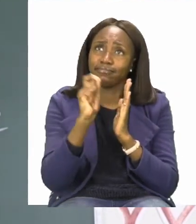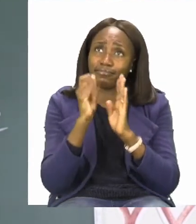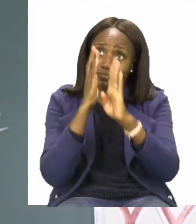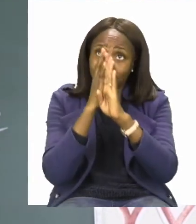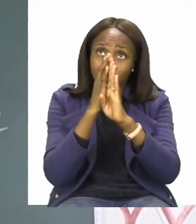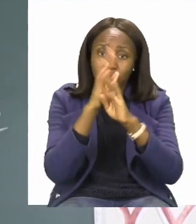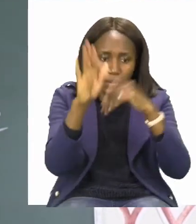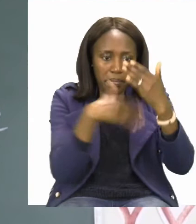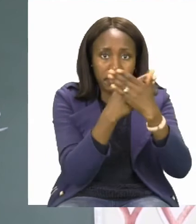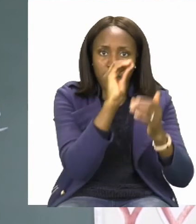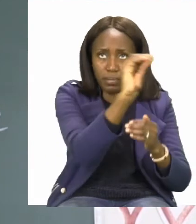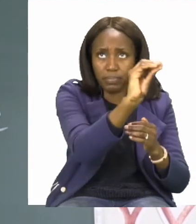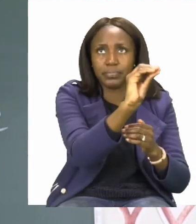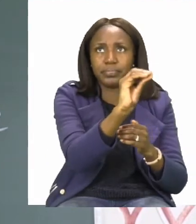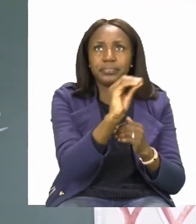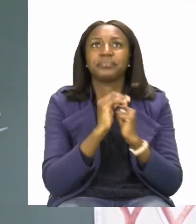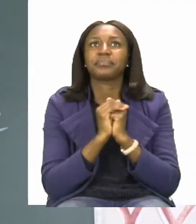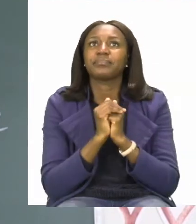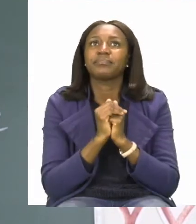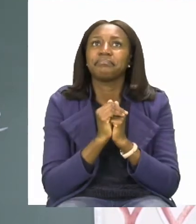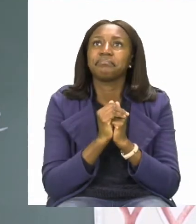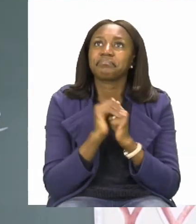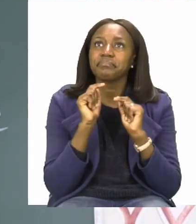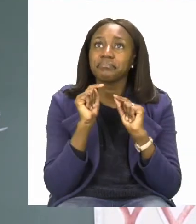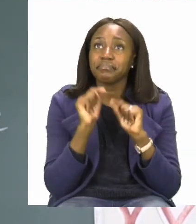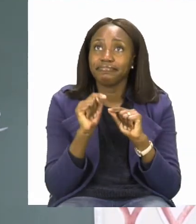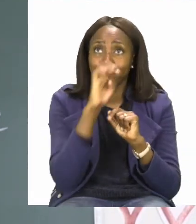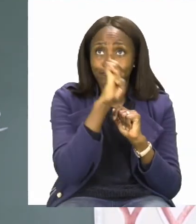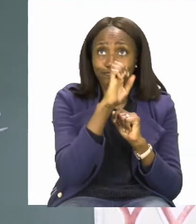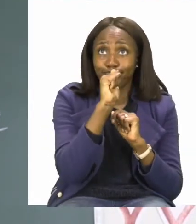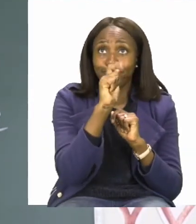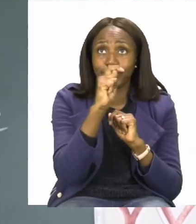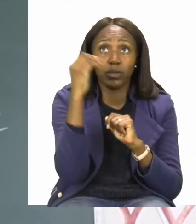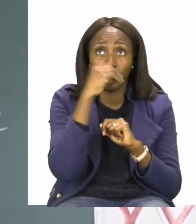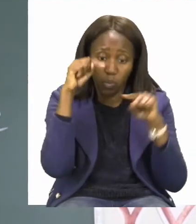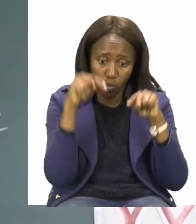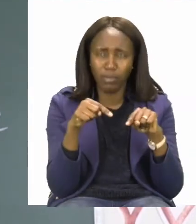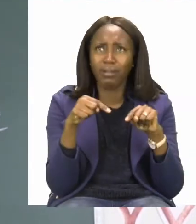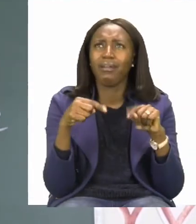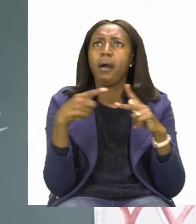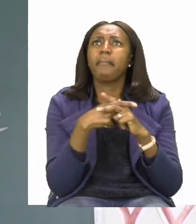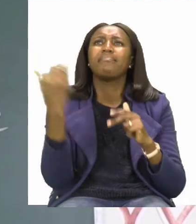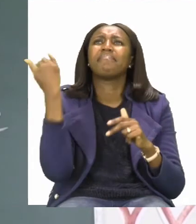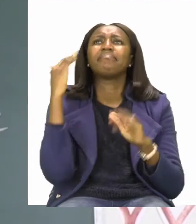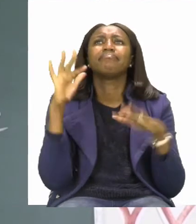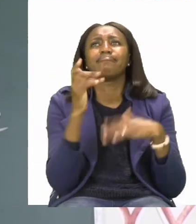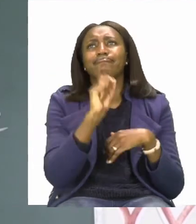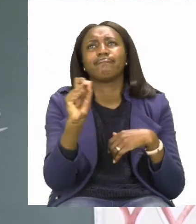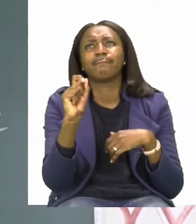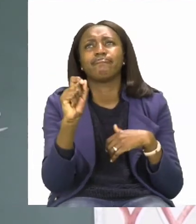booklet. Now, if the verb is eat, what is the past tense of the verb eat?